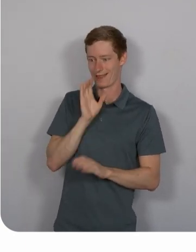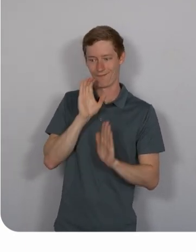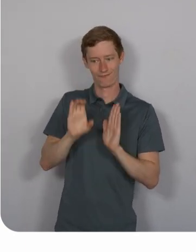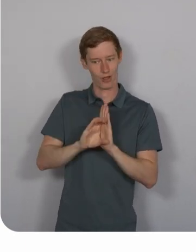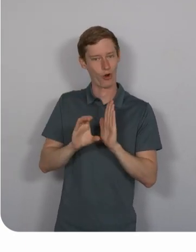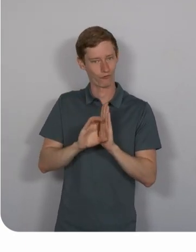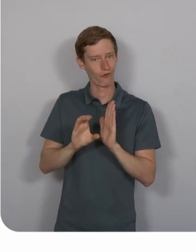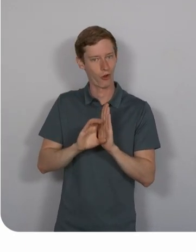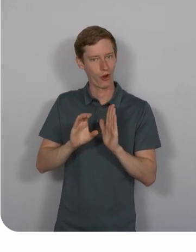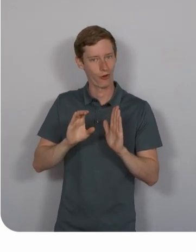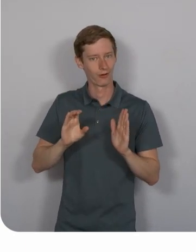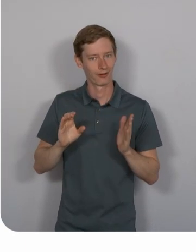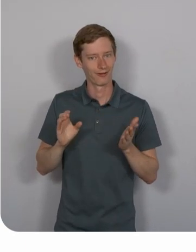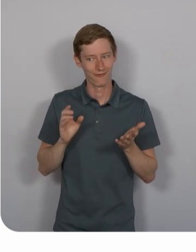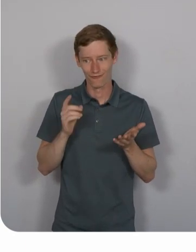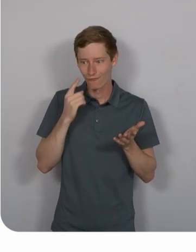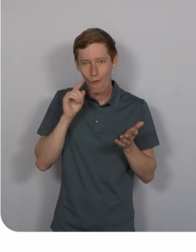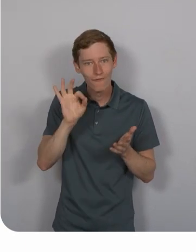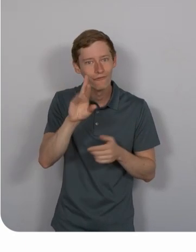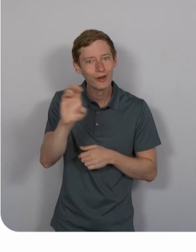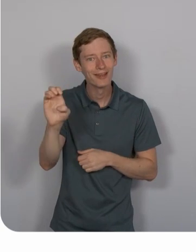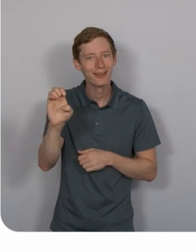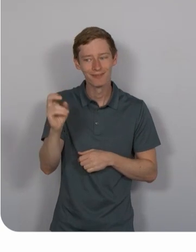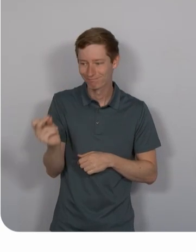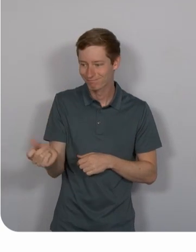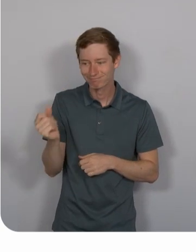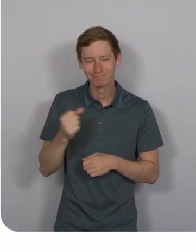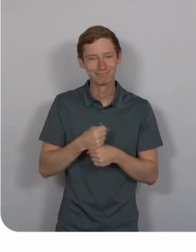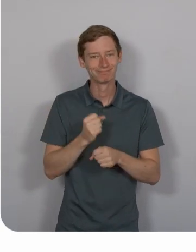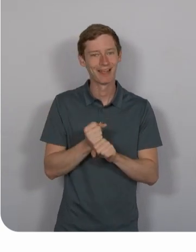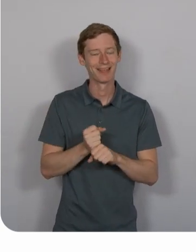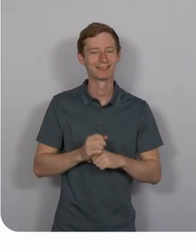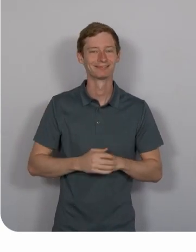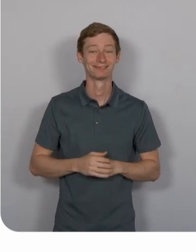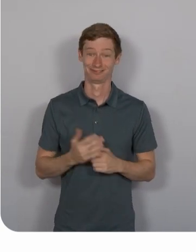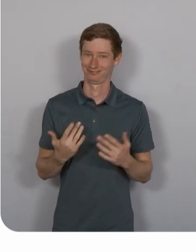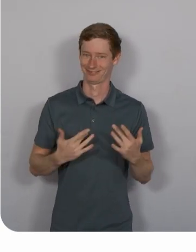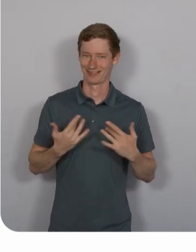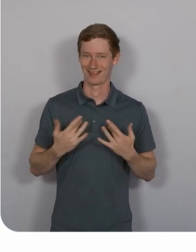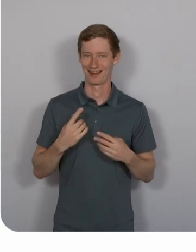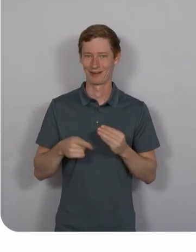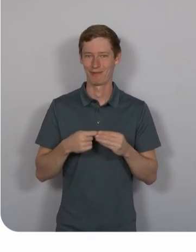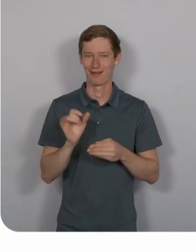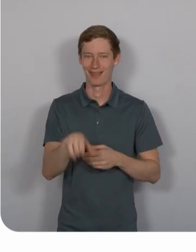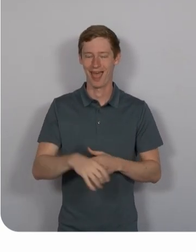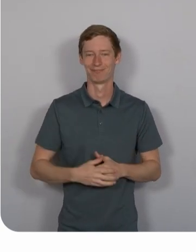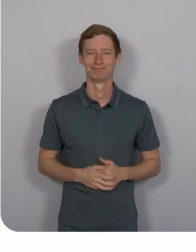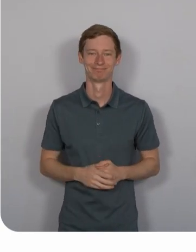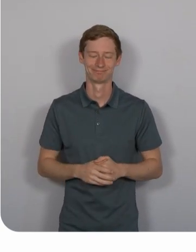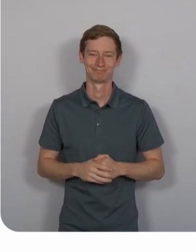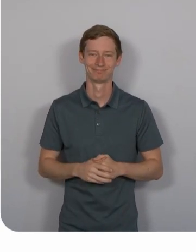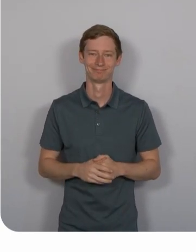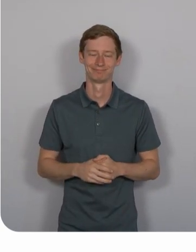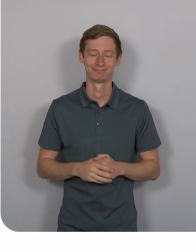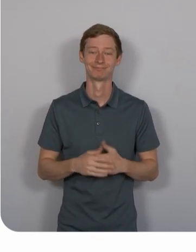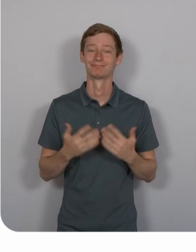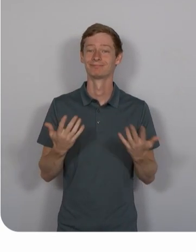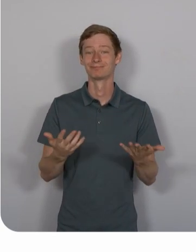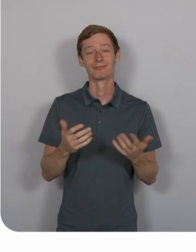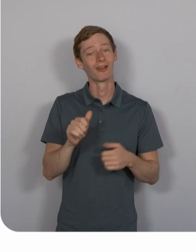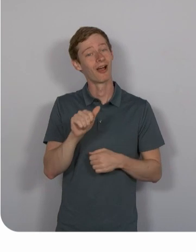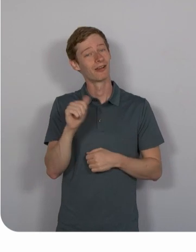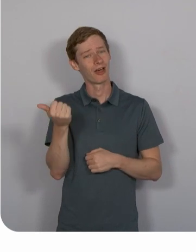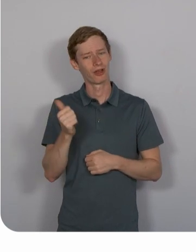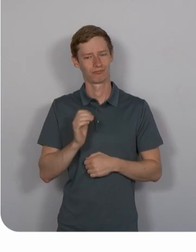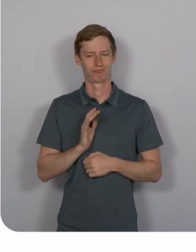in seconds. For free, so pretty excited about that. And another